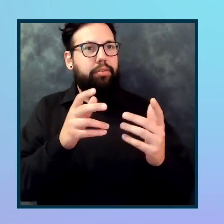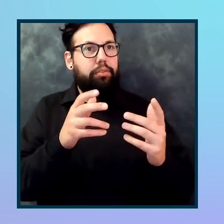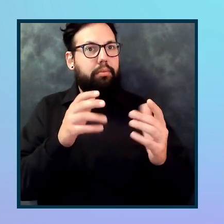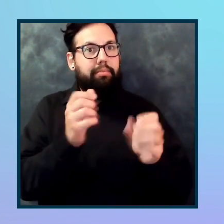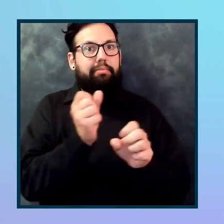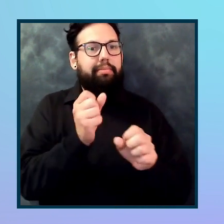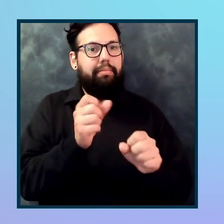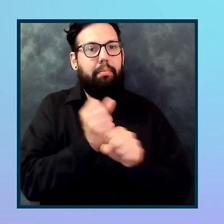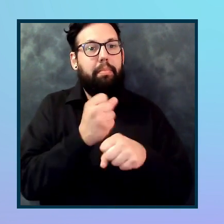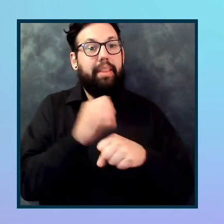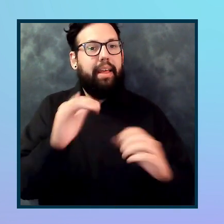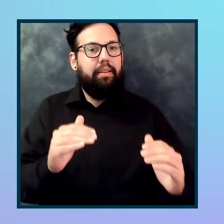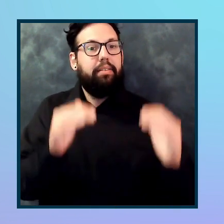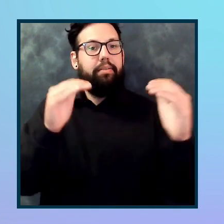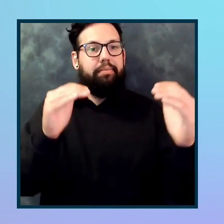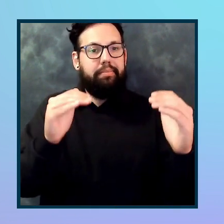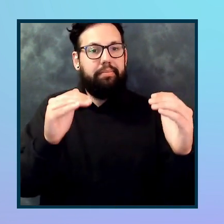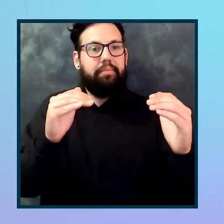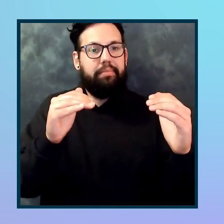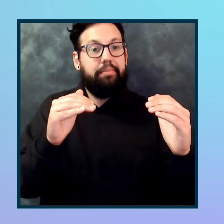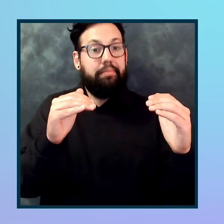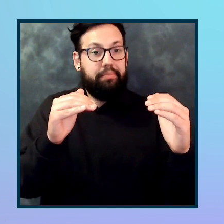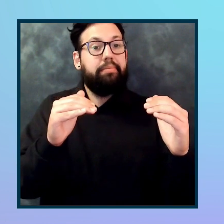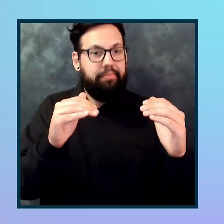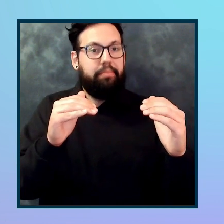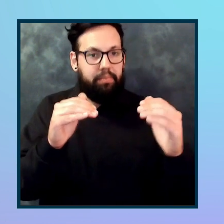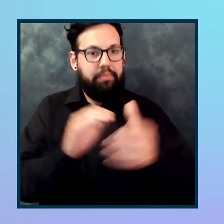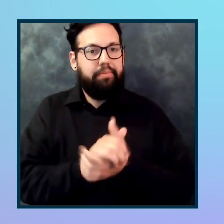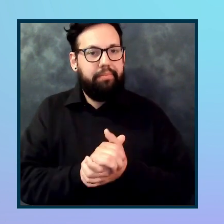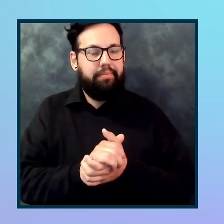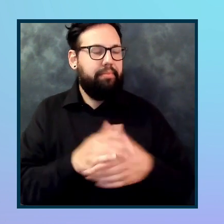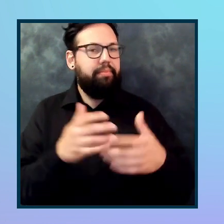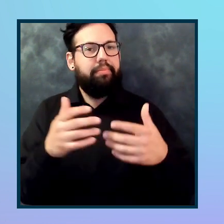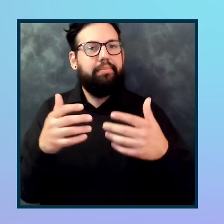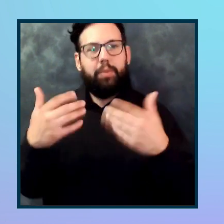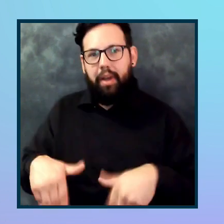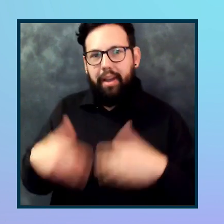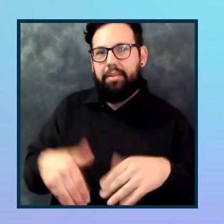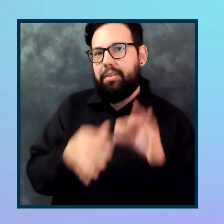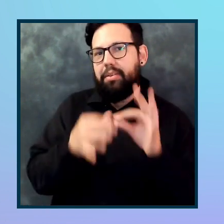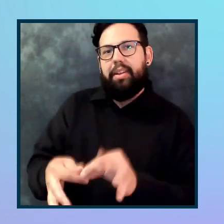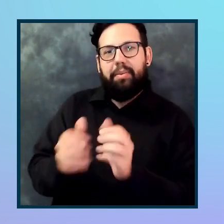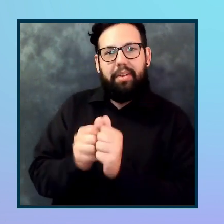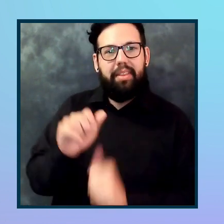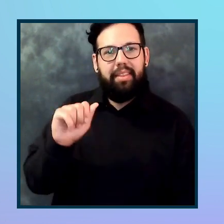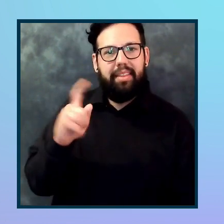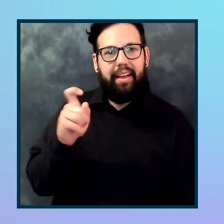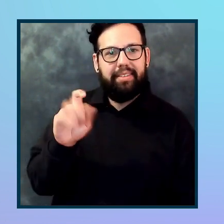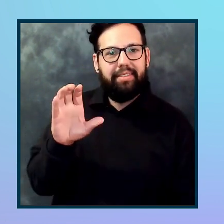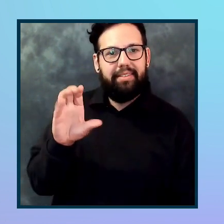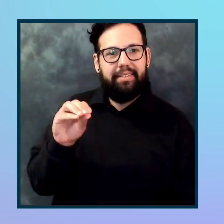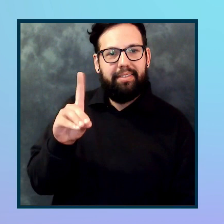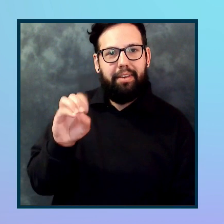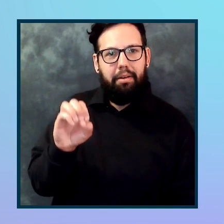further? Oh gosh. Wow. Well, as far as Xcode, there's always a handful of things